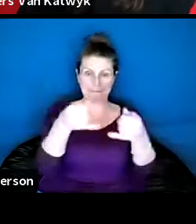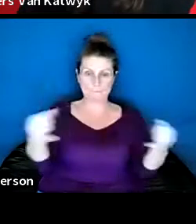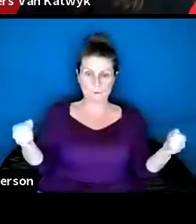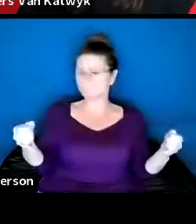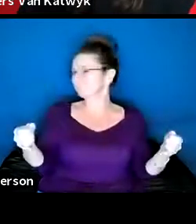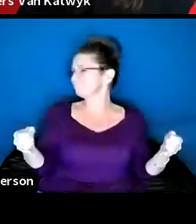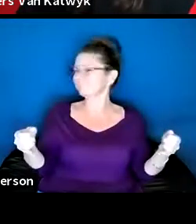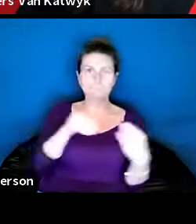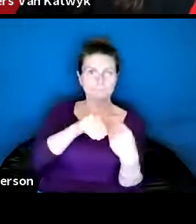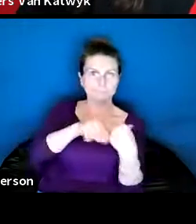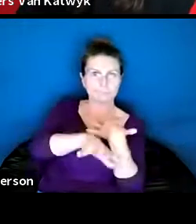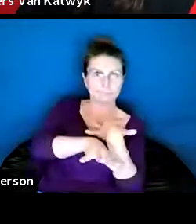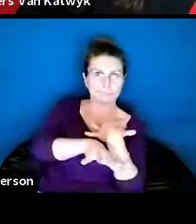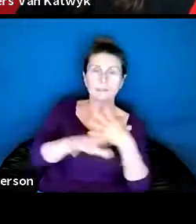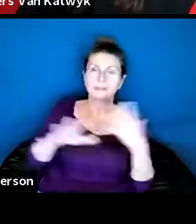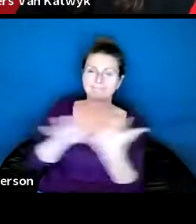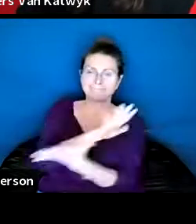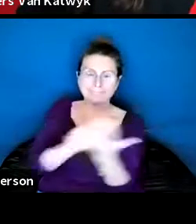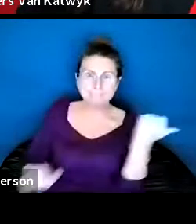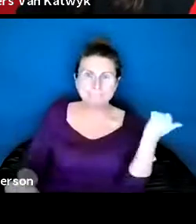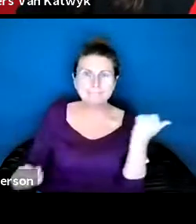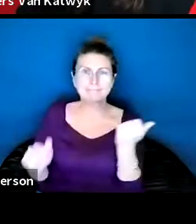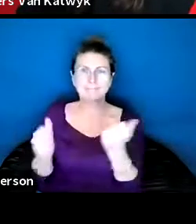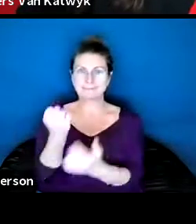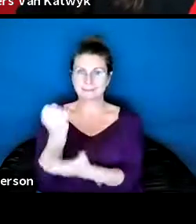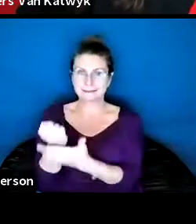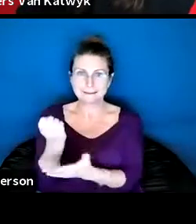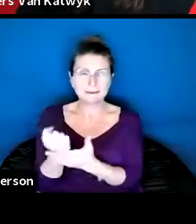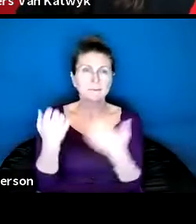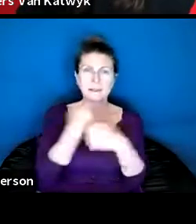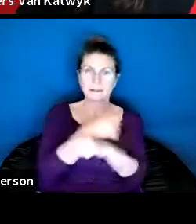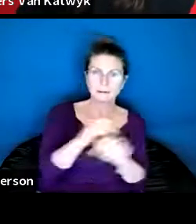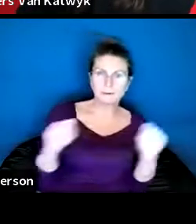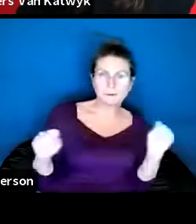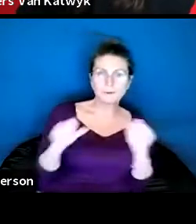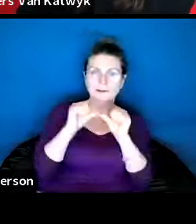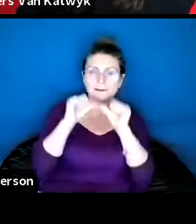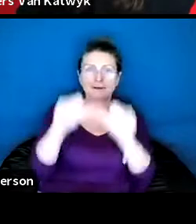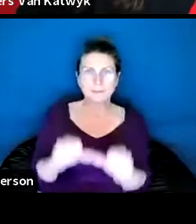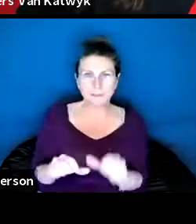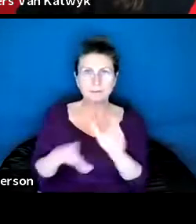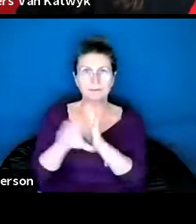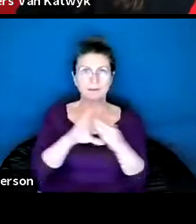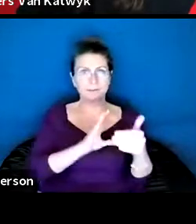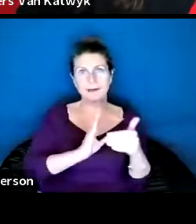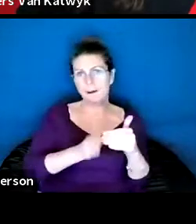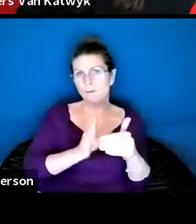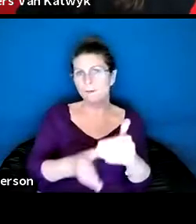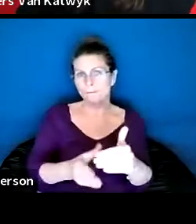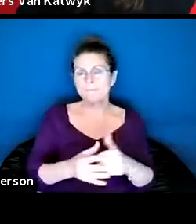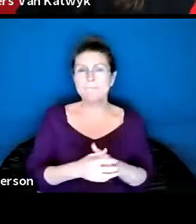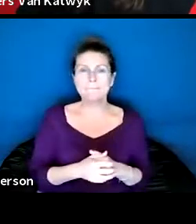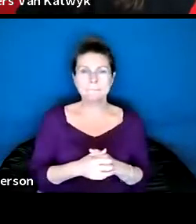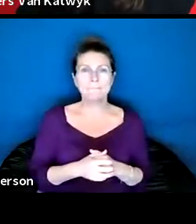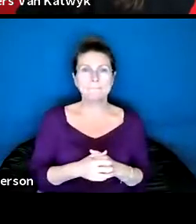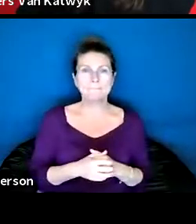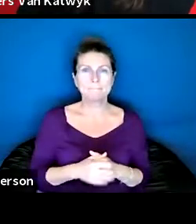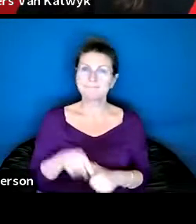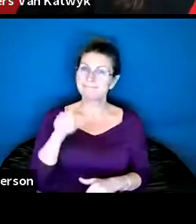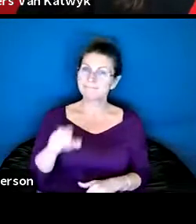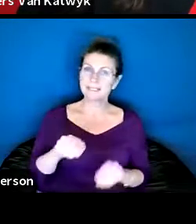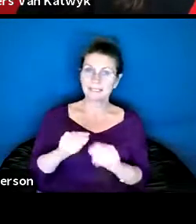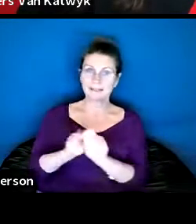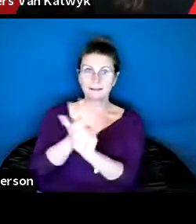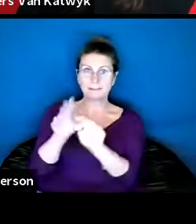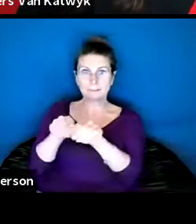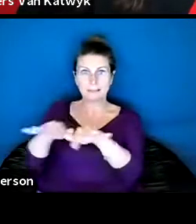for devastating economic, security, and sustainable development outcomes. This pandemic that we're